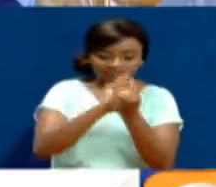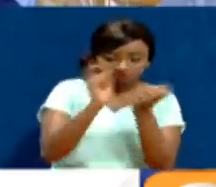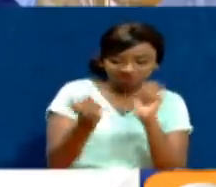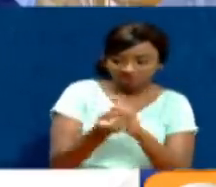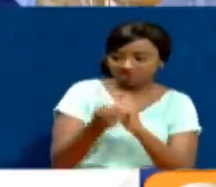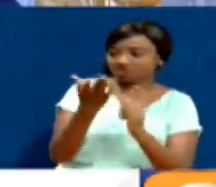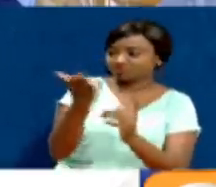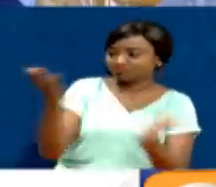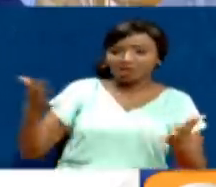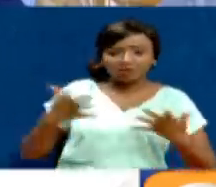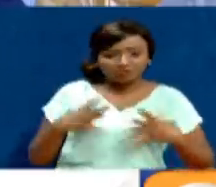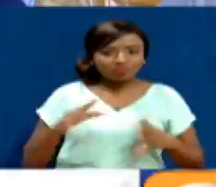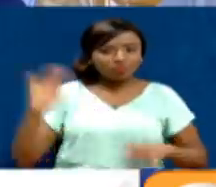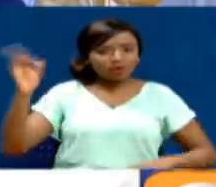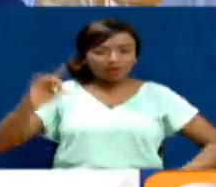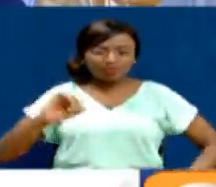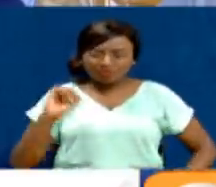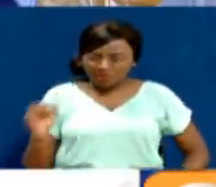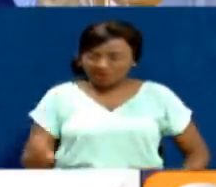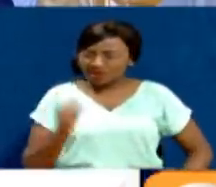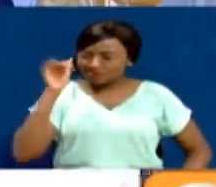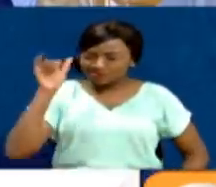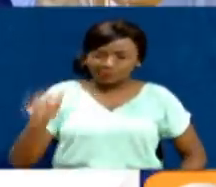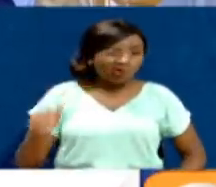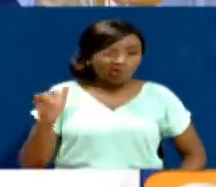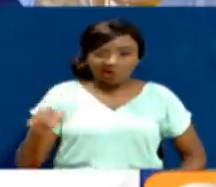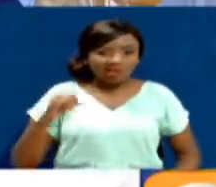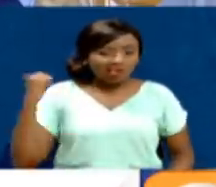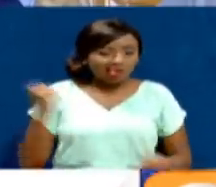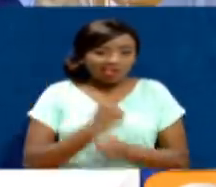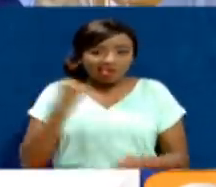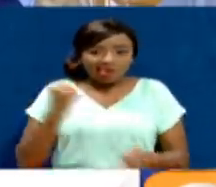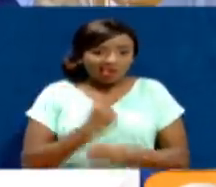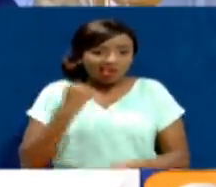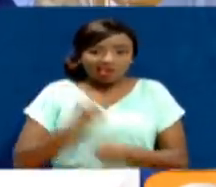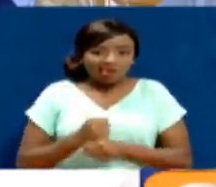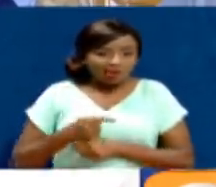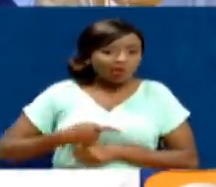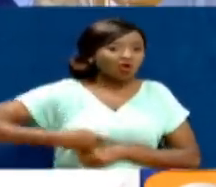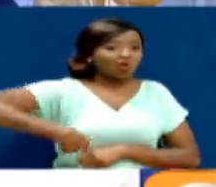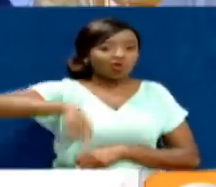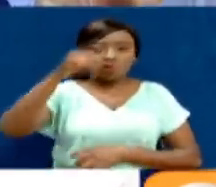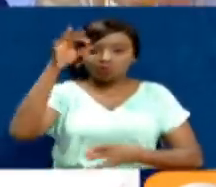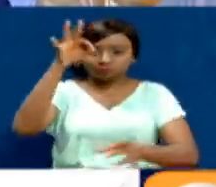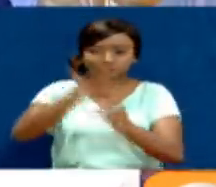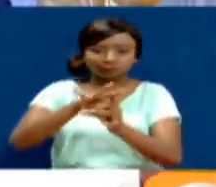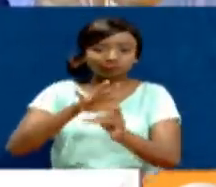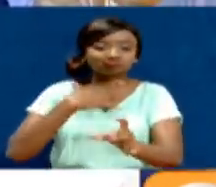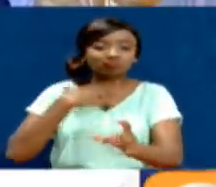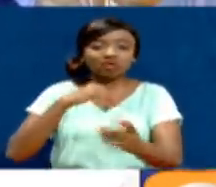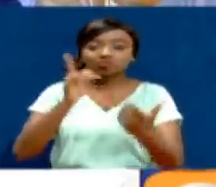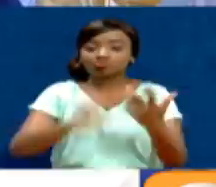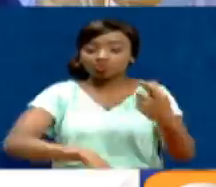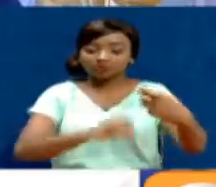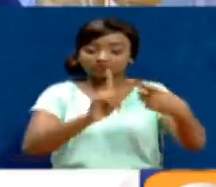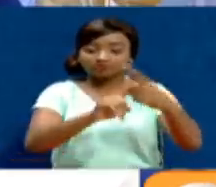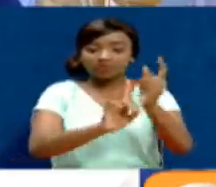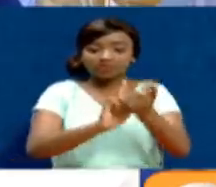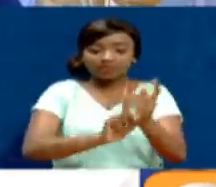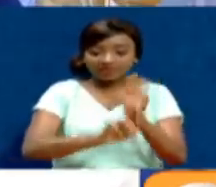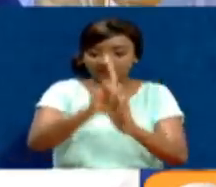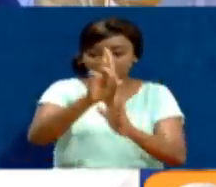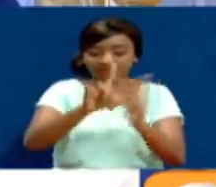woke up very early in the morning during the hiyo siku ya kura, wakapigia kura development and change in